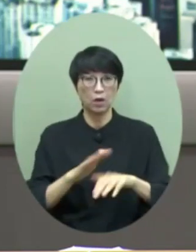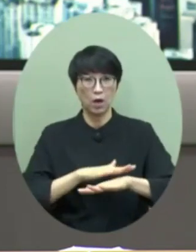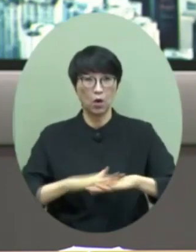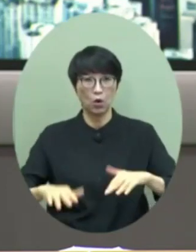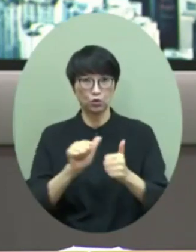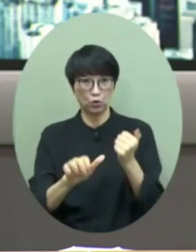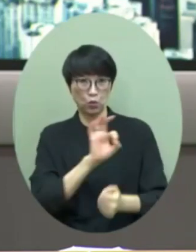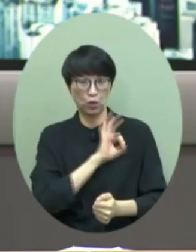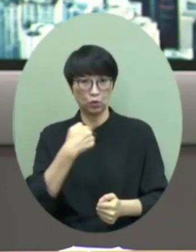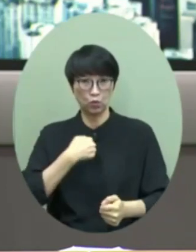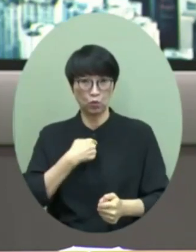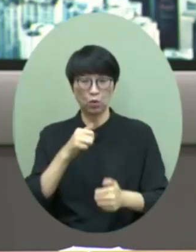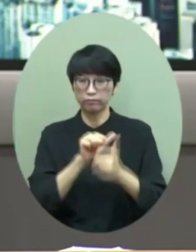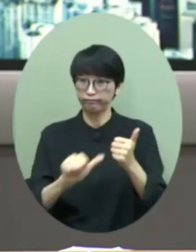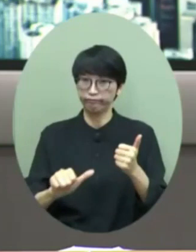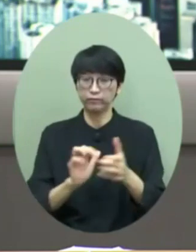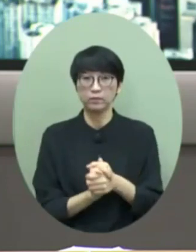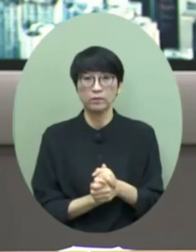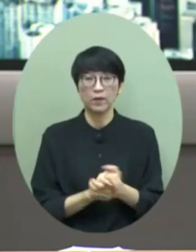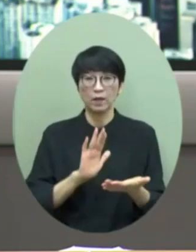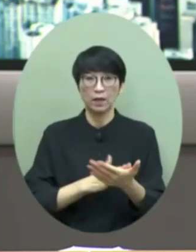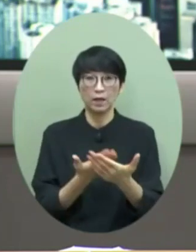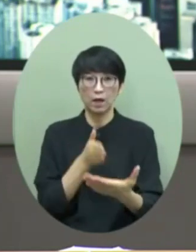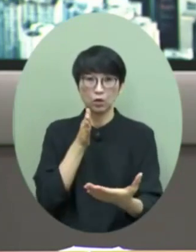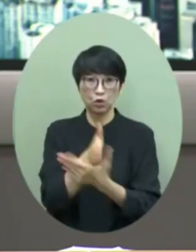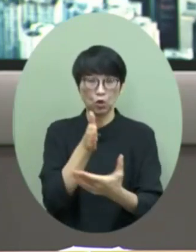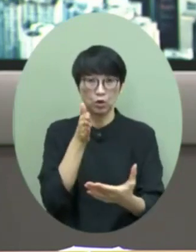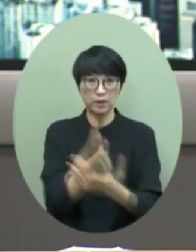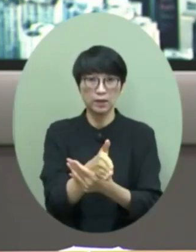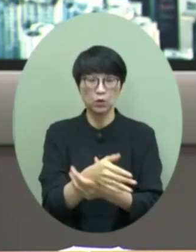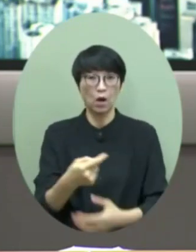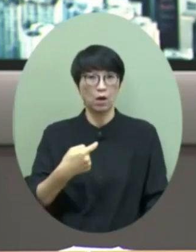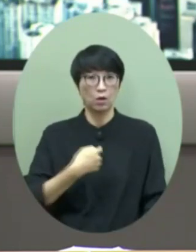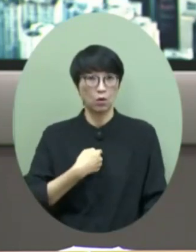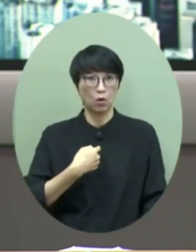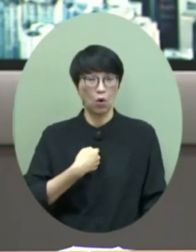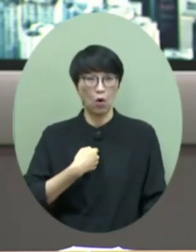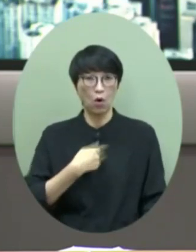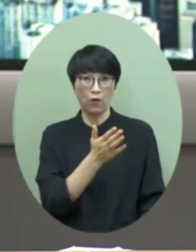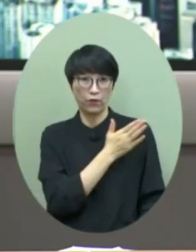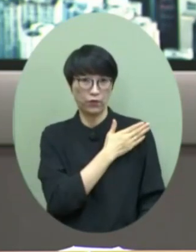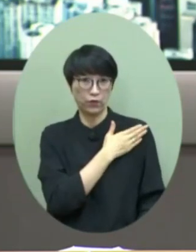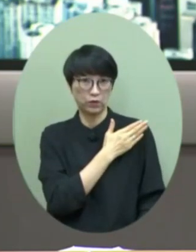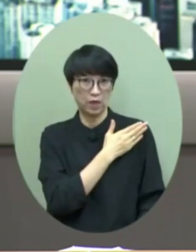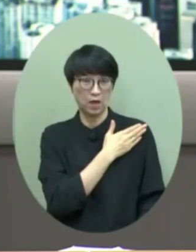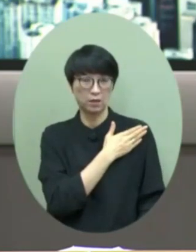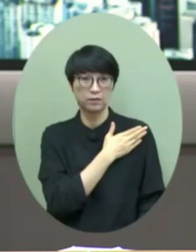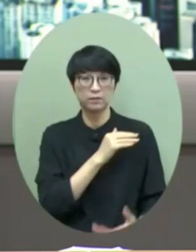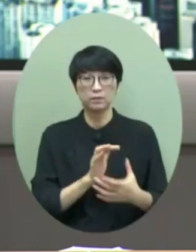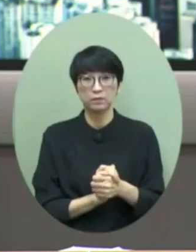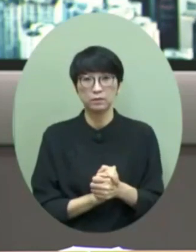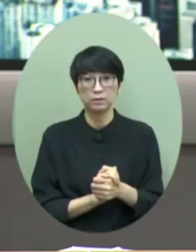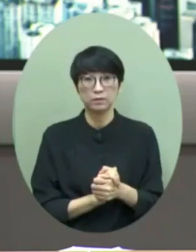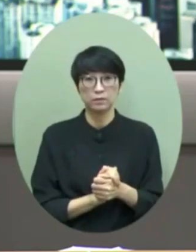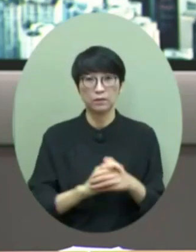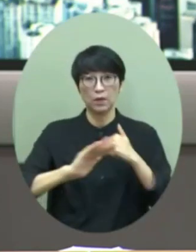way interfere with my discharge of the role as the head of the Department of Justice under Basic Law Article